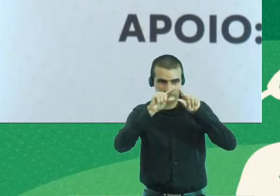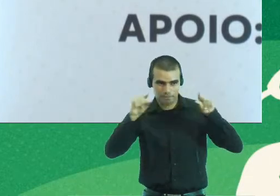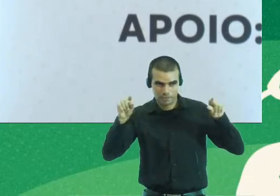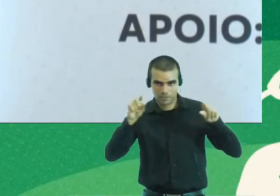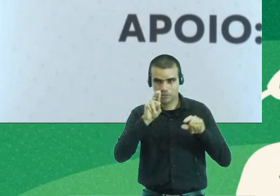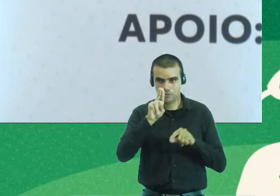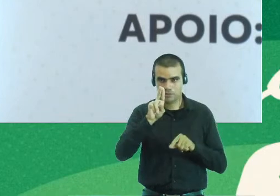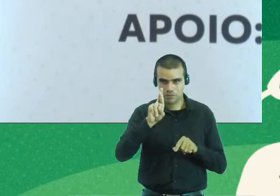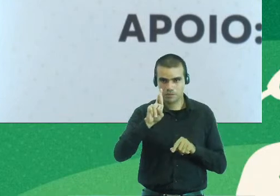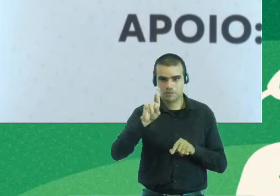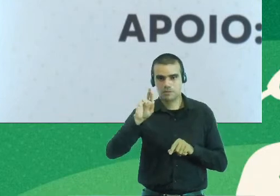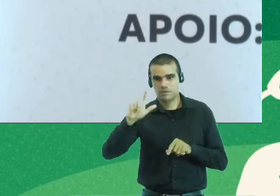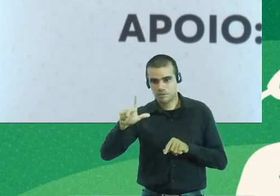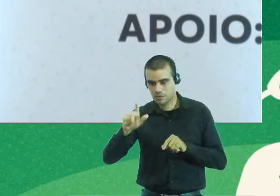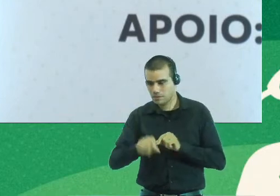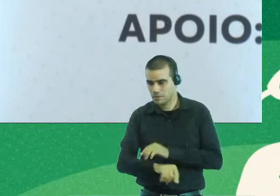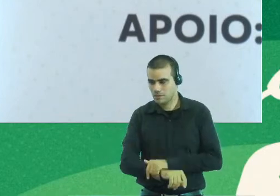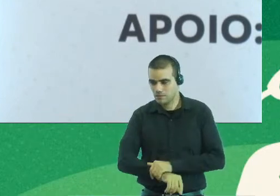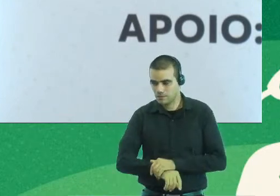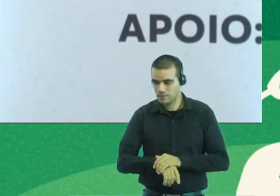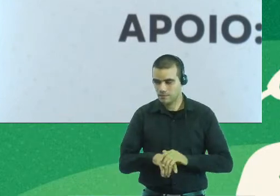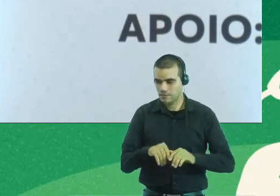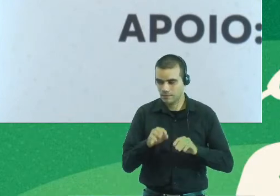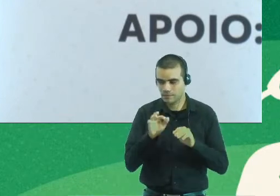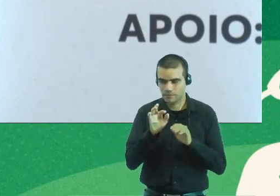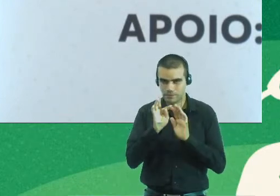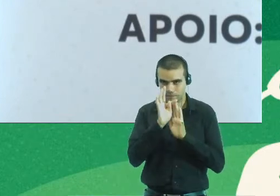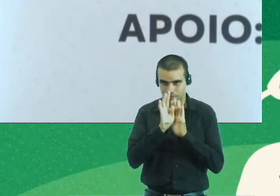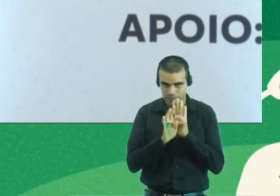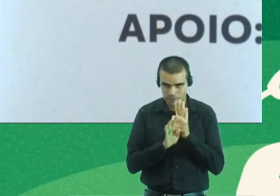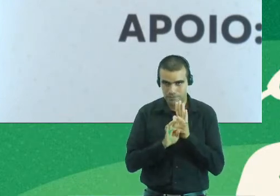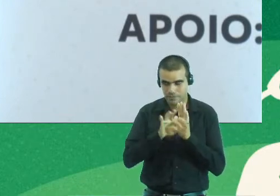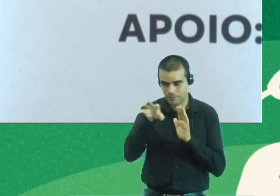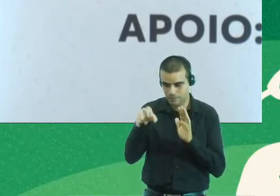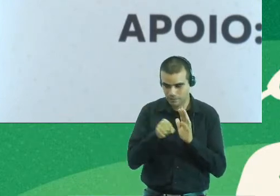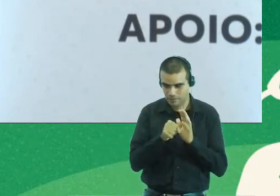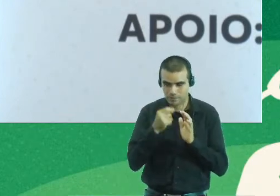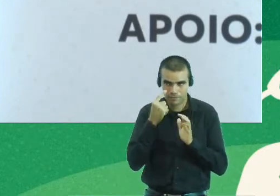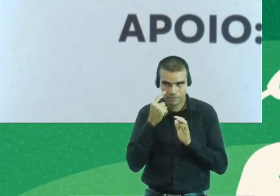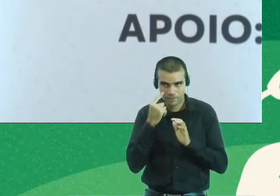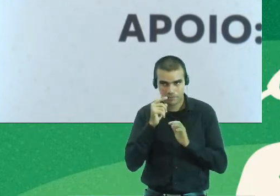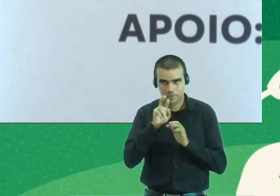know, I'll get the text from it. I'll do the request again.